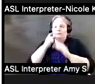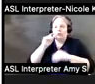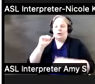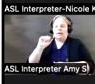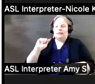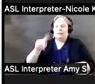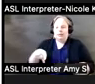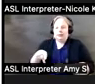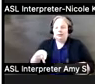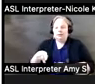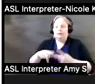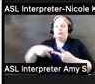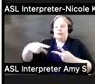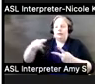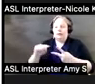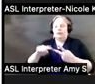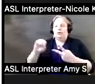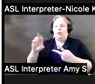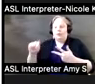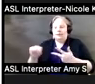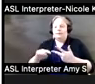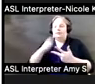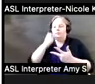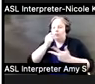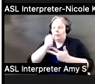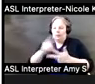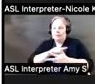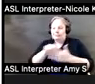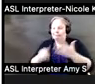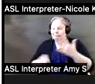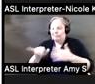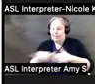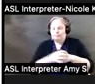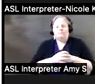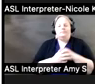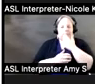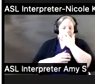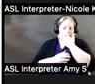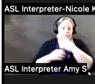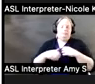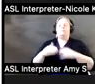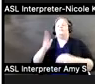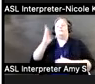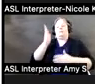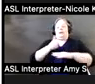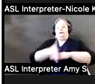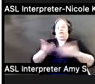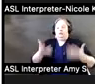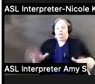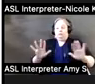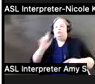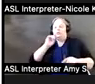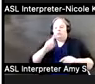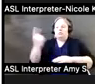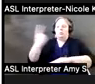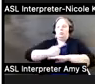ATPs, PTs, OTs, speech therapists, things like that. So following this presentation, you will get, in one day,